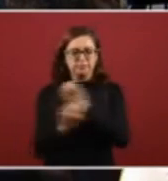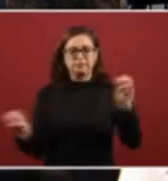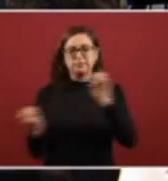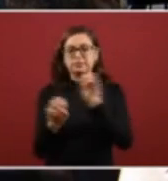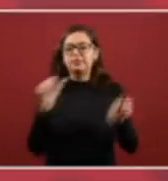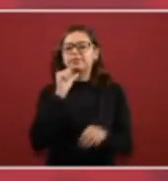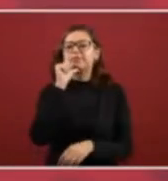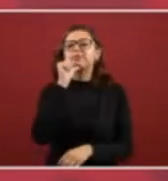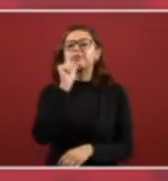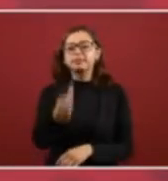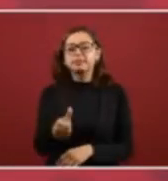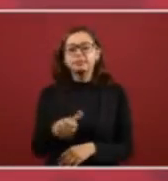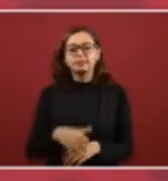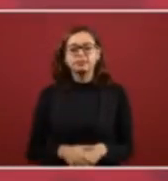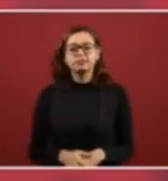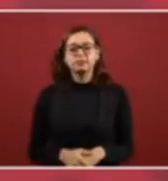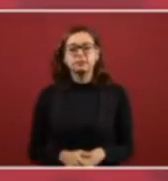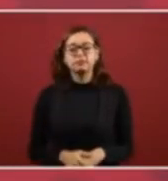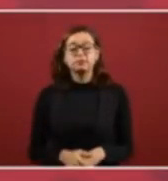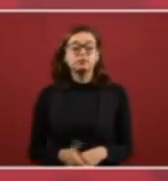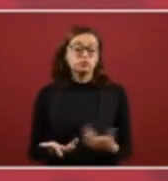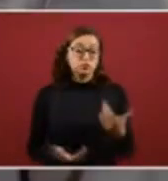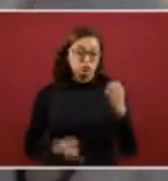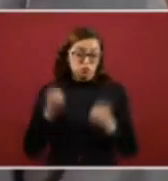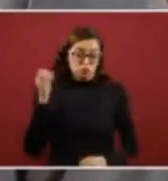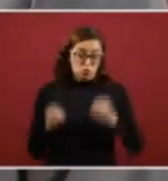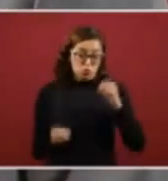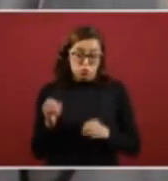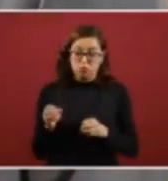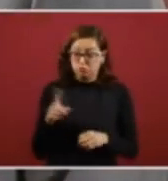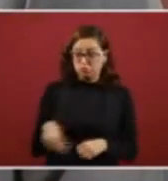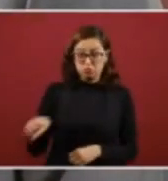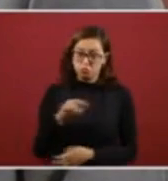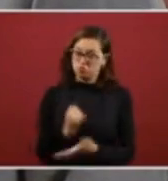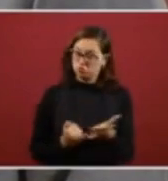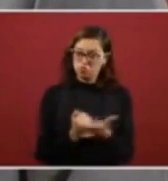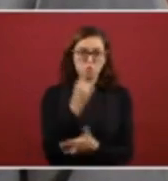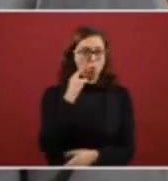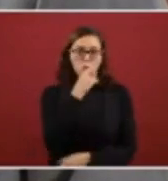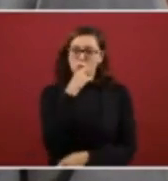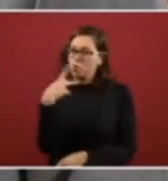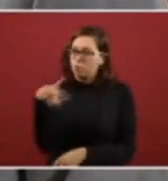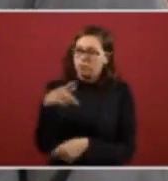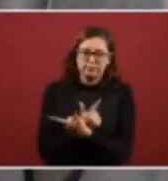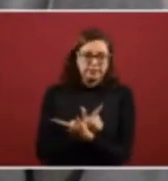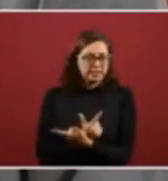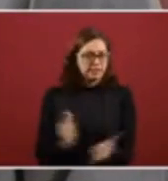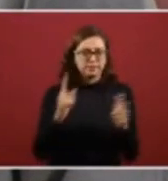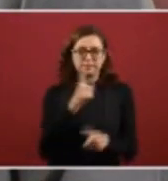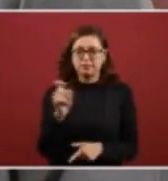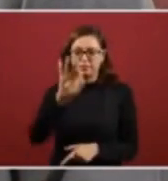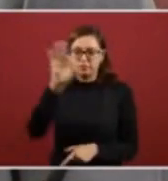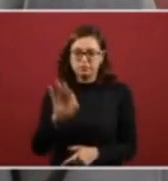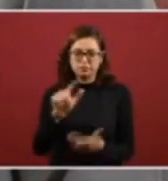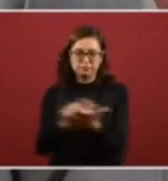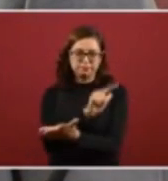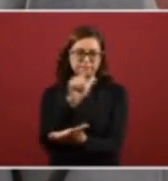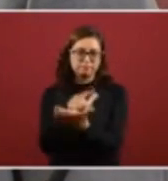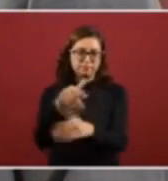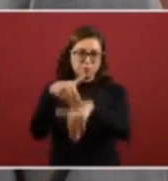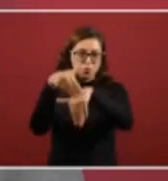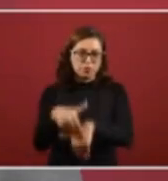any person, that judges act with absolute liberty